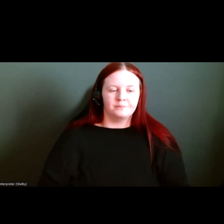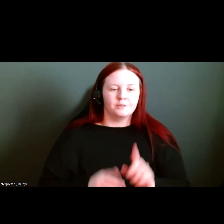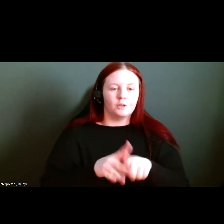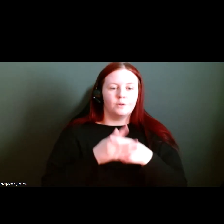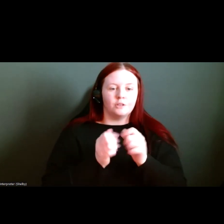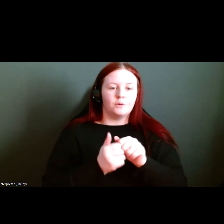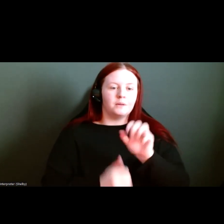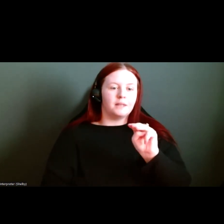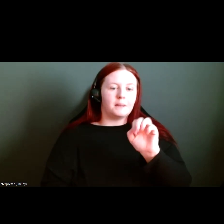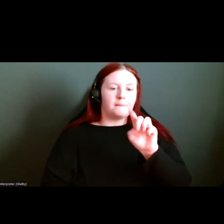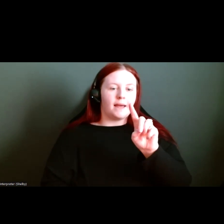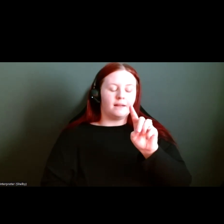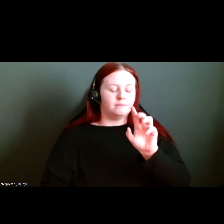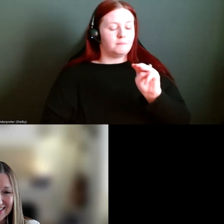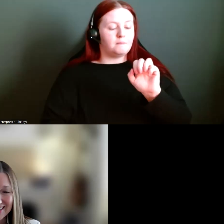with Mandy Crespo.